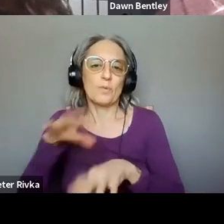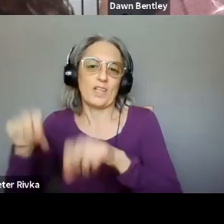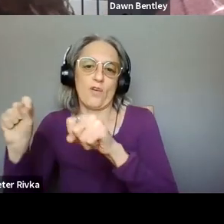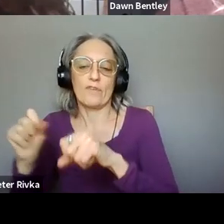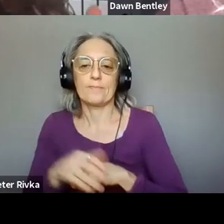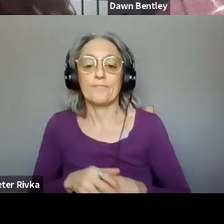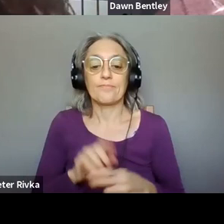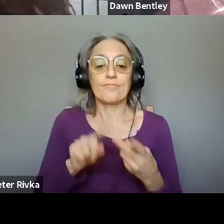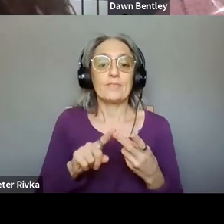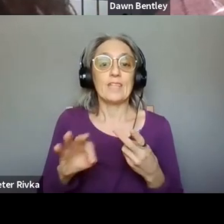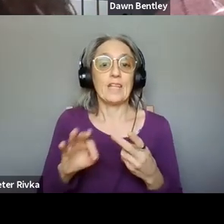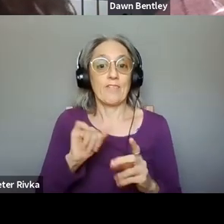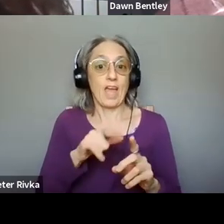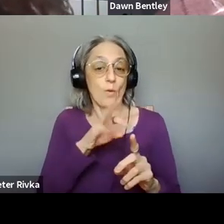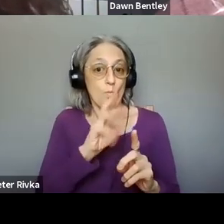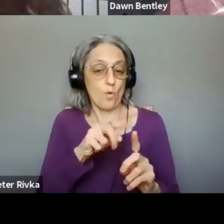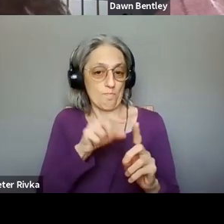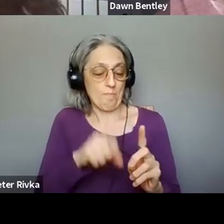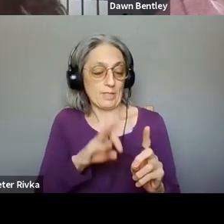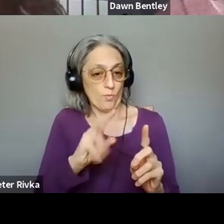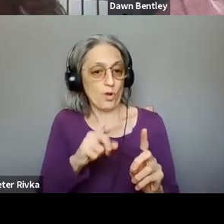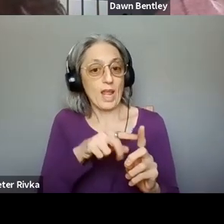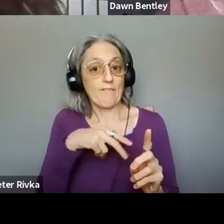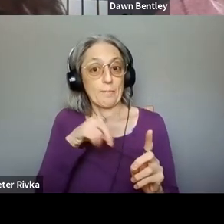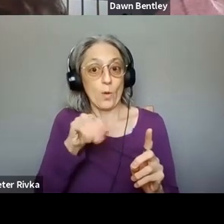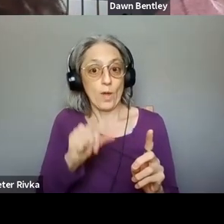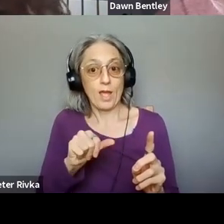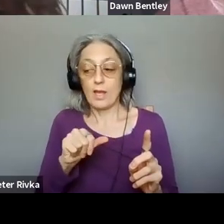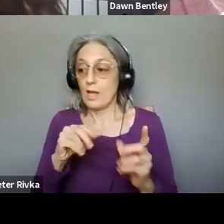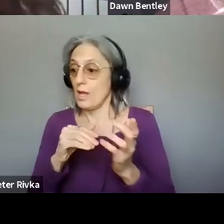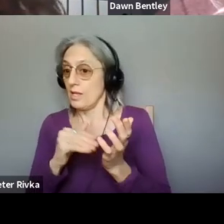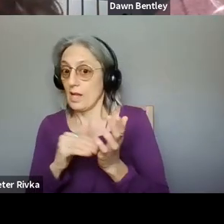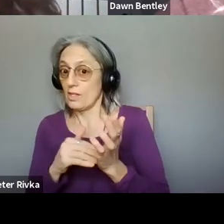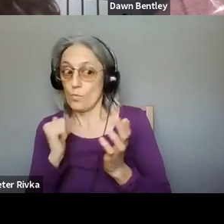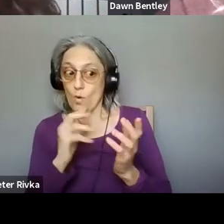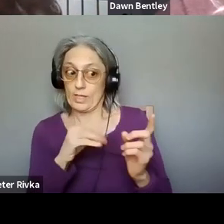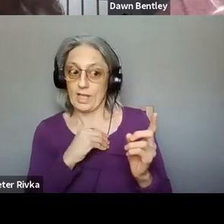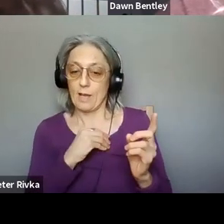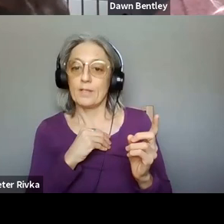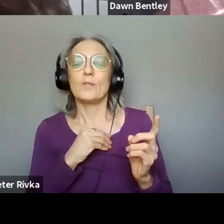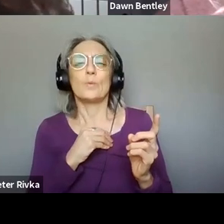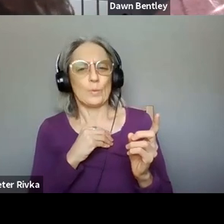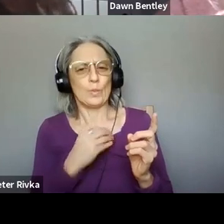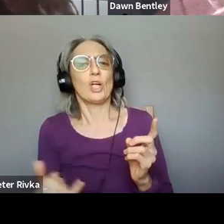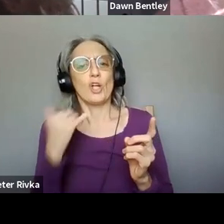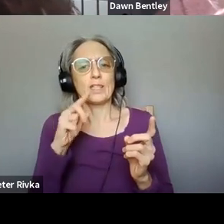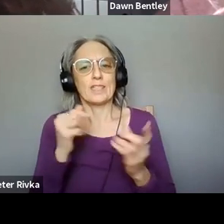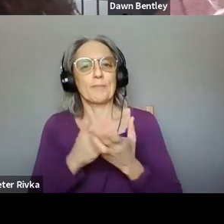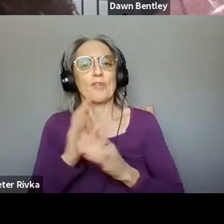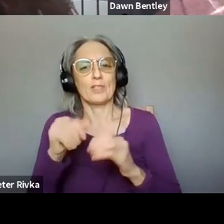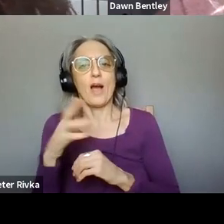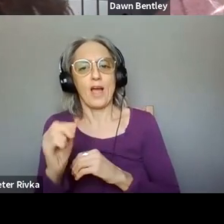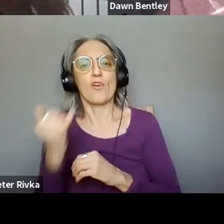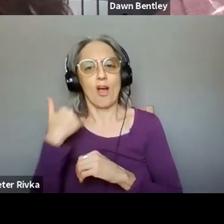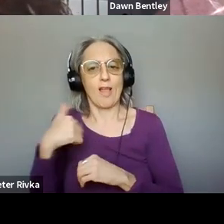the potential ward does have a power of attorney and a provider is refusing to accept it, that is a great time to call Disability Rights Ohio. We advocate